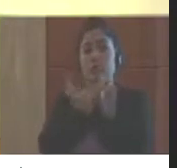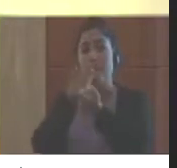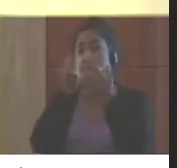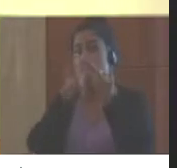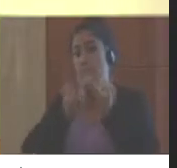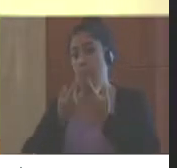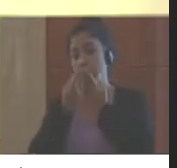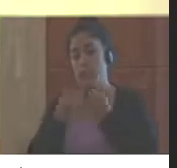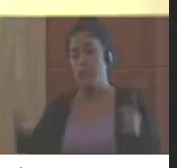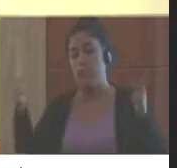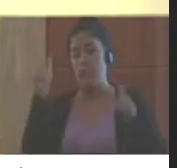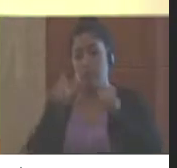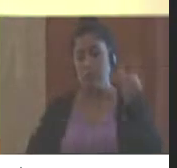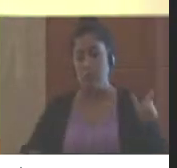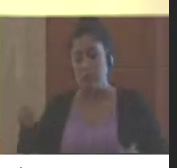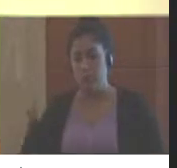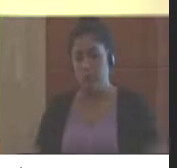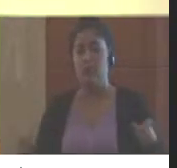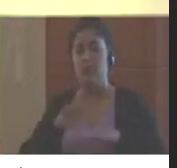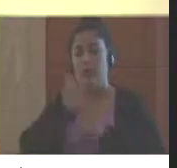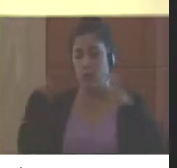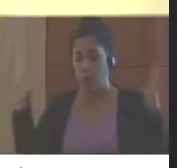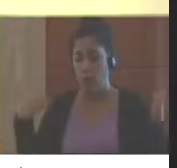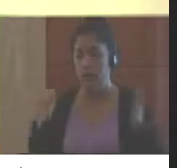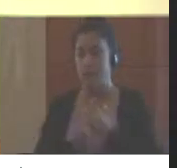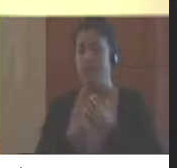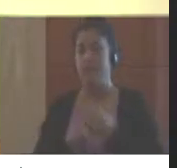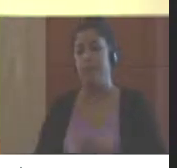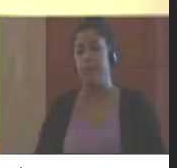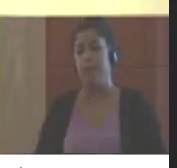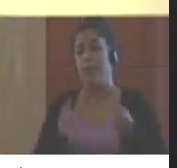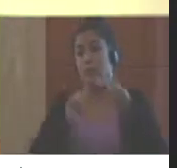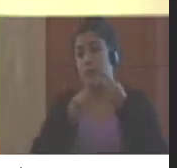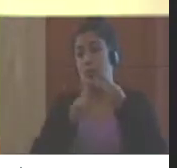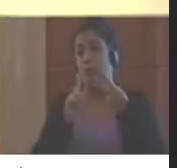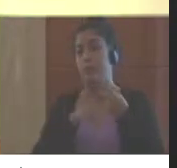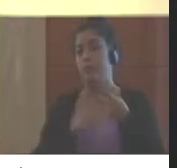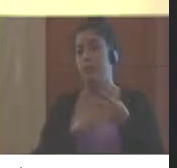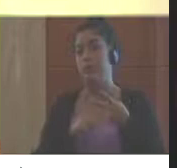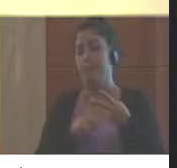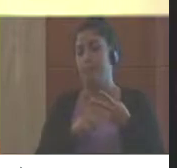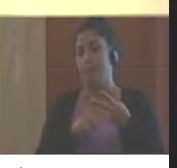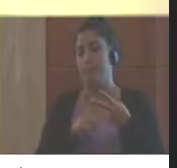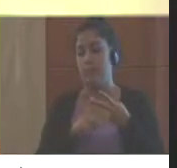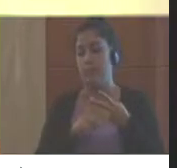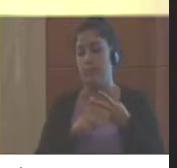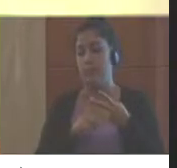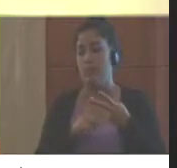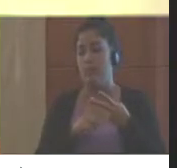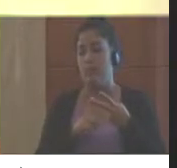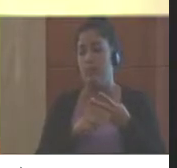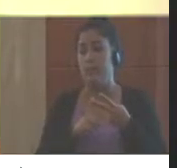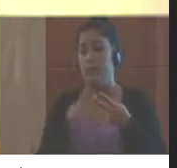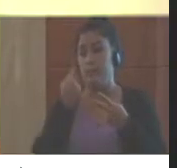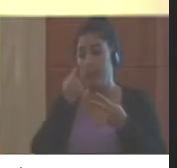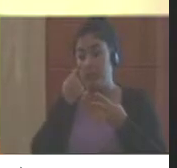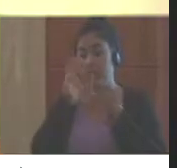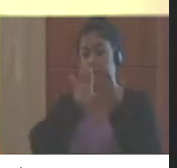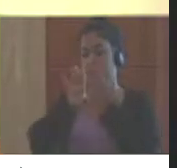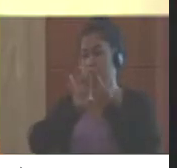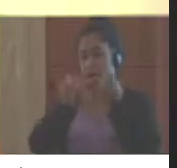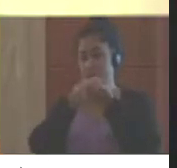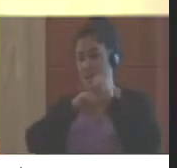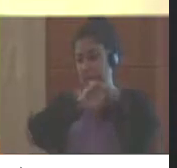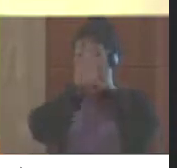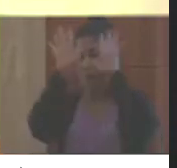law, which I think is the most immediate challenge. And the other thing that I would like to mention has to do with